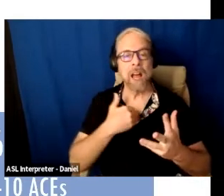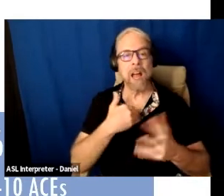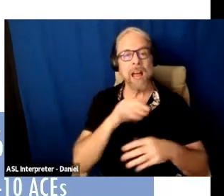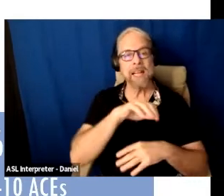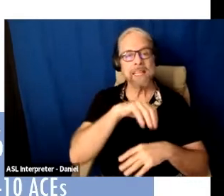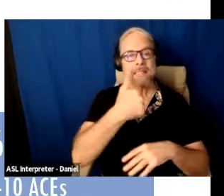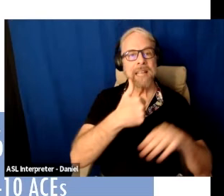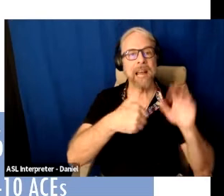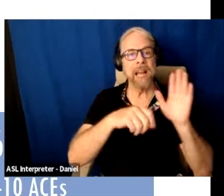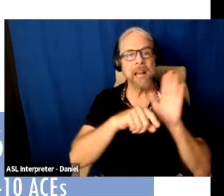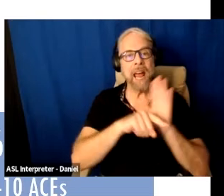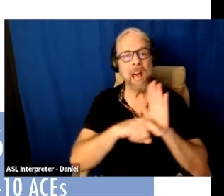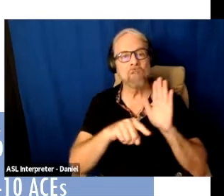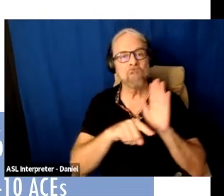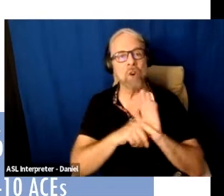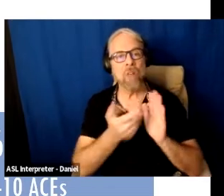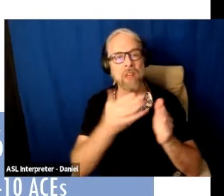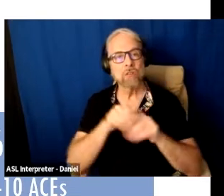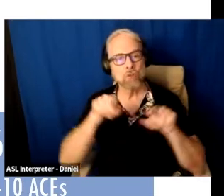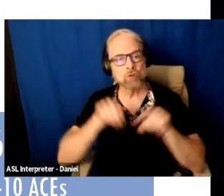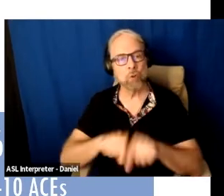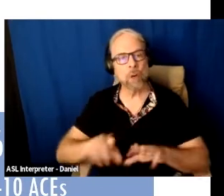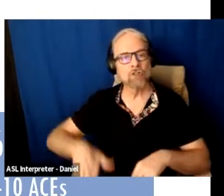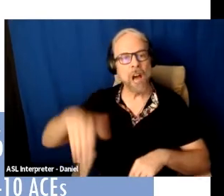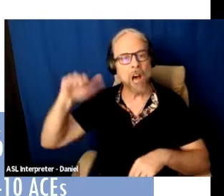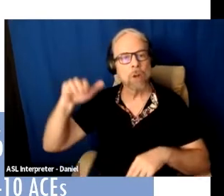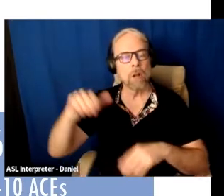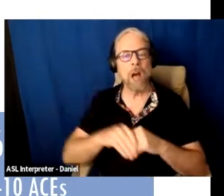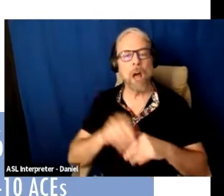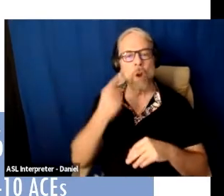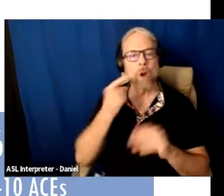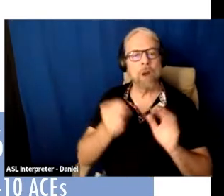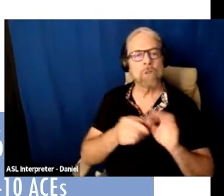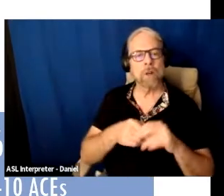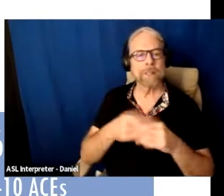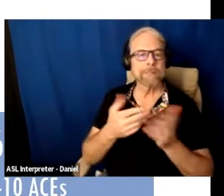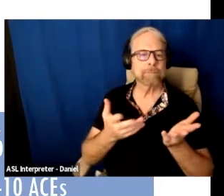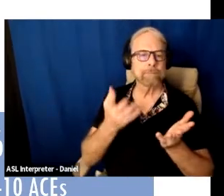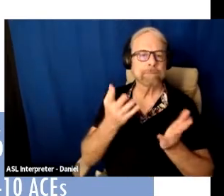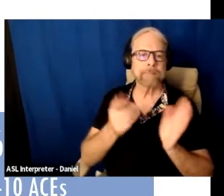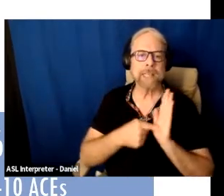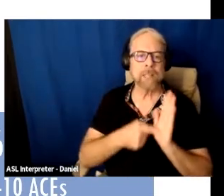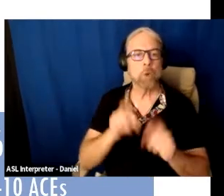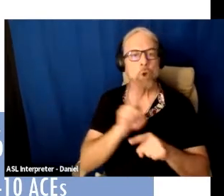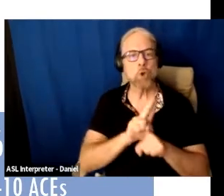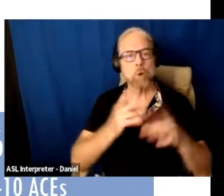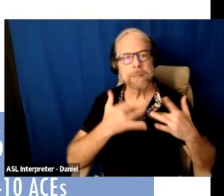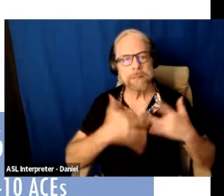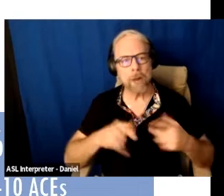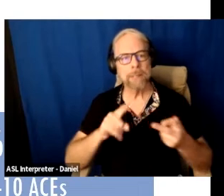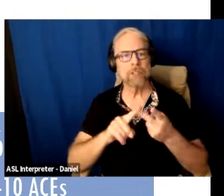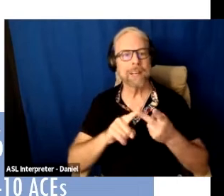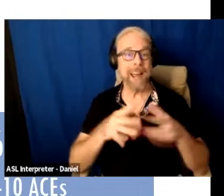adversities in childhood. So I know, for example, if we just take depression and